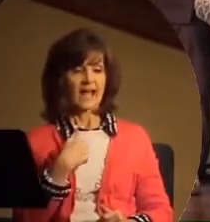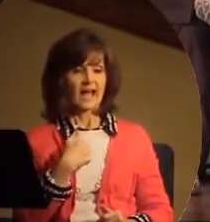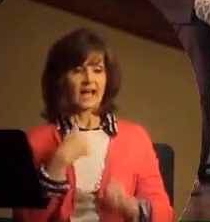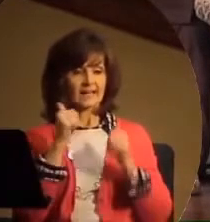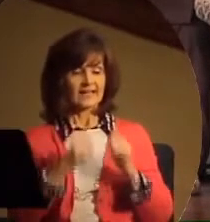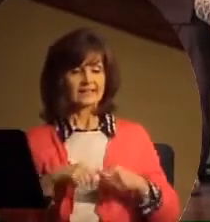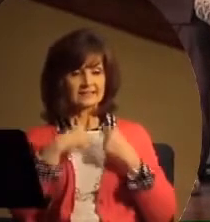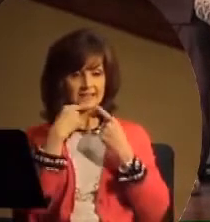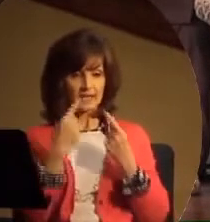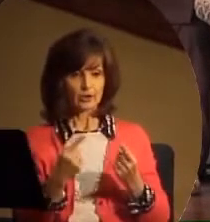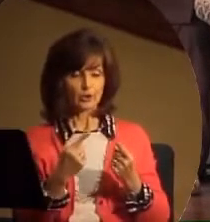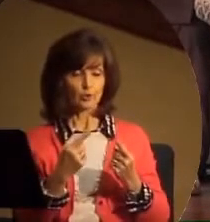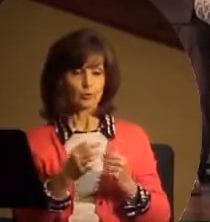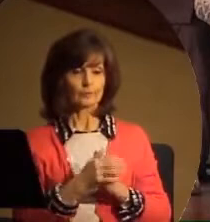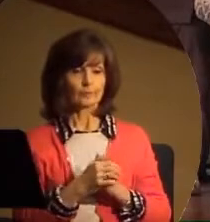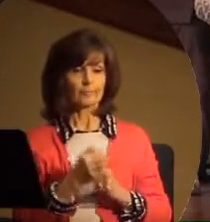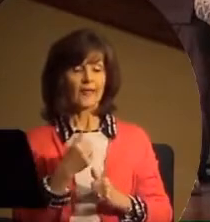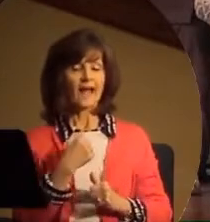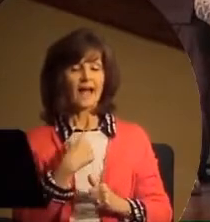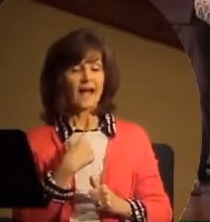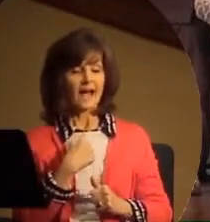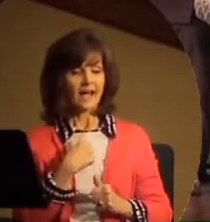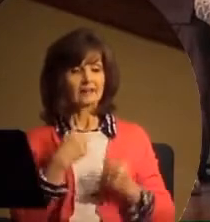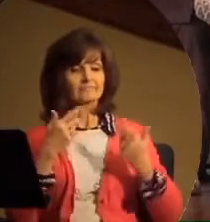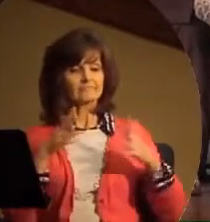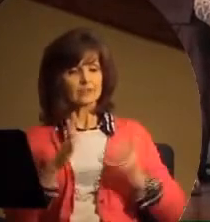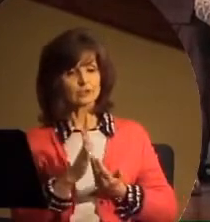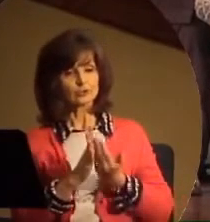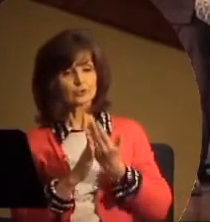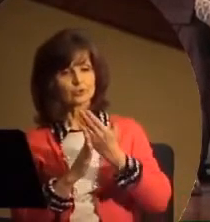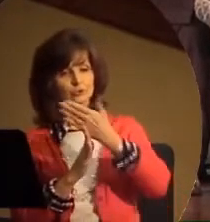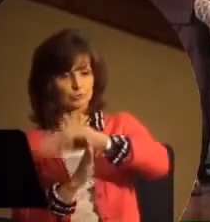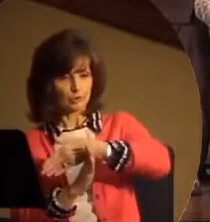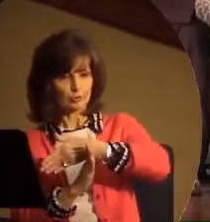this, I got through them.